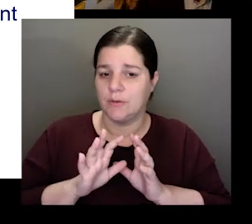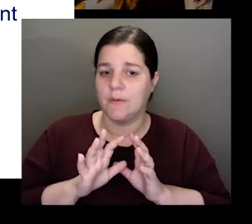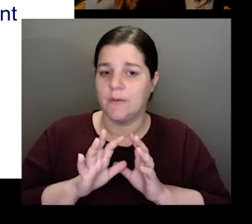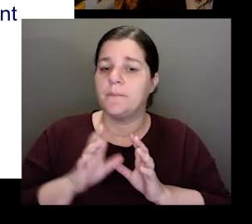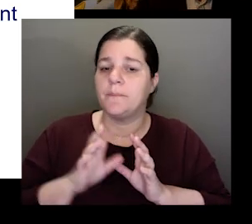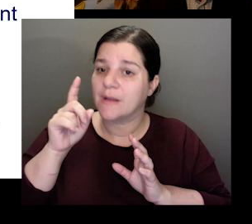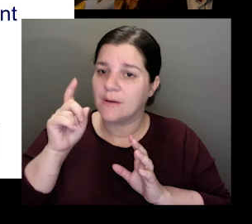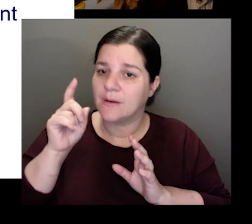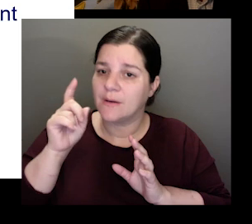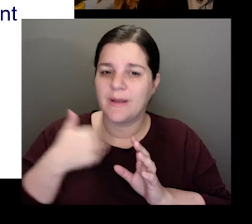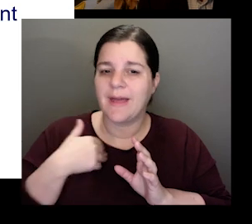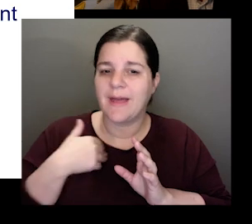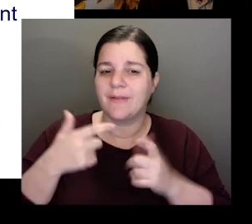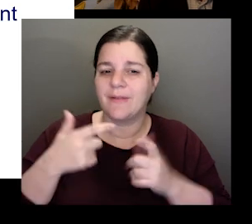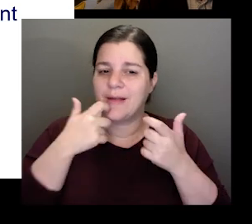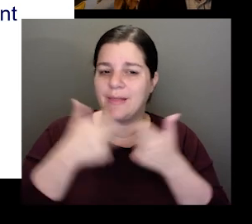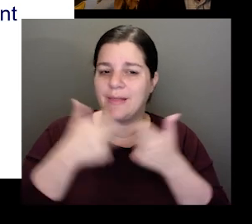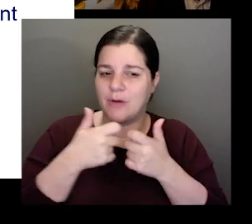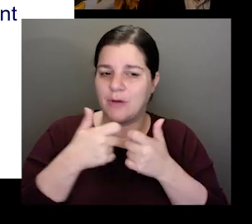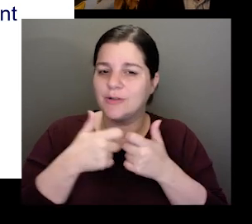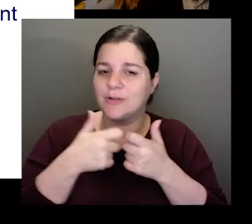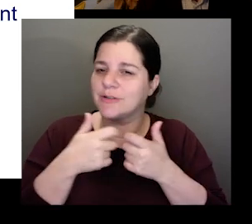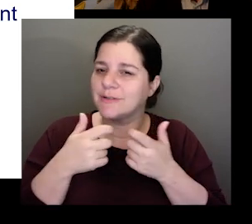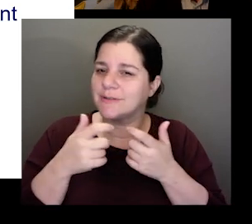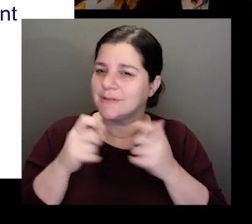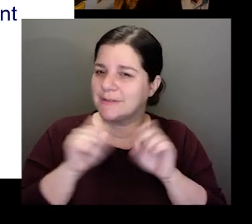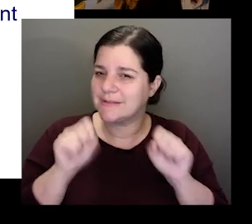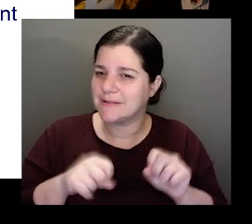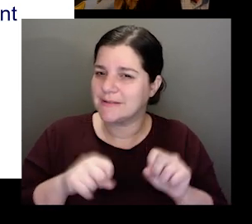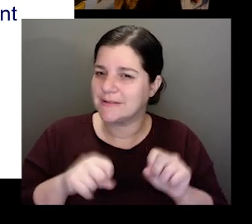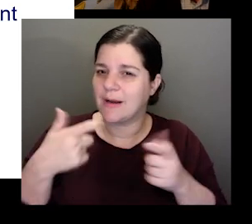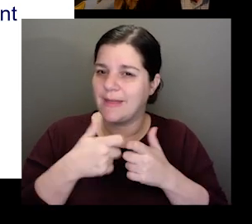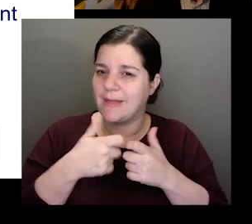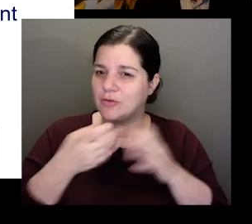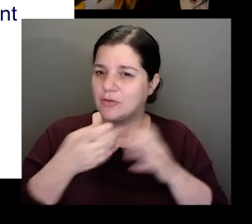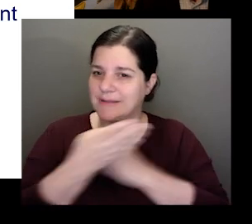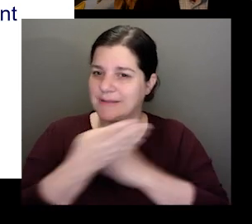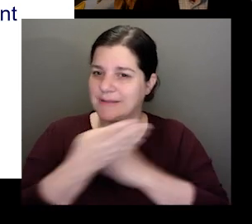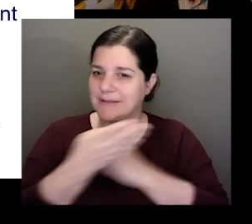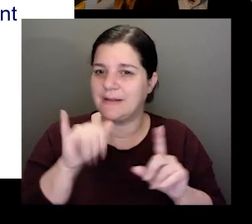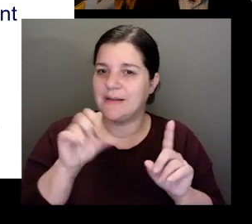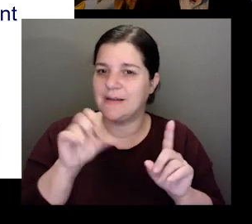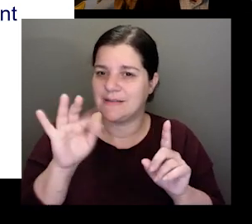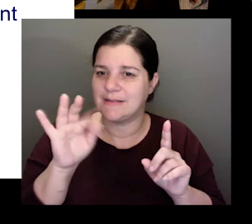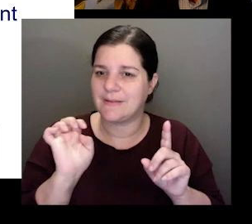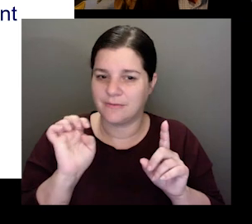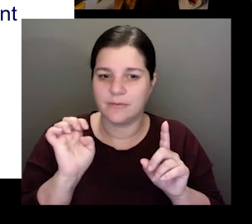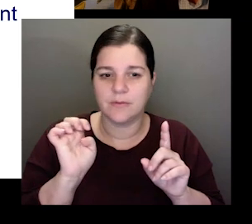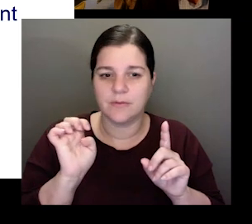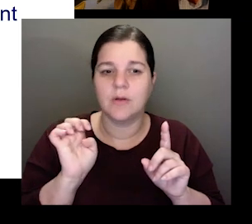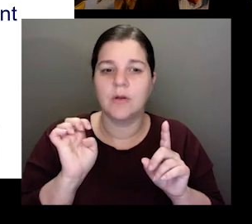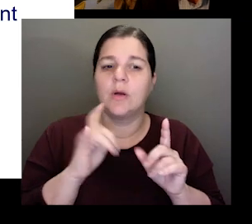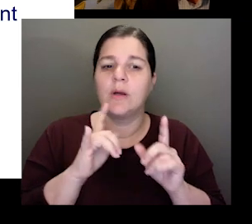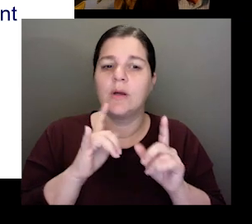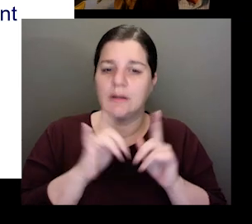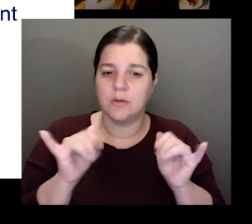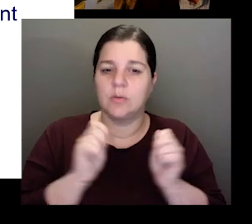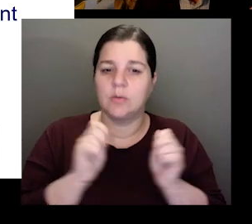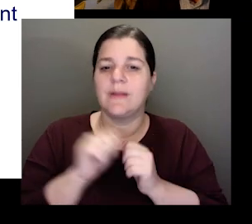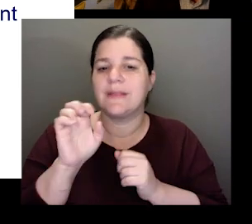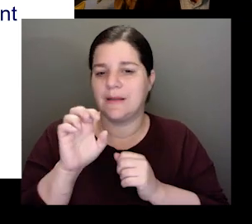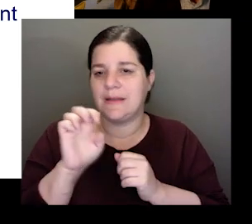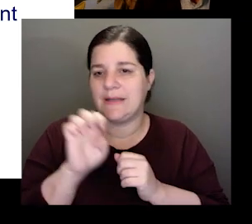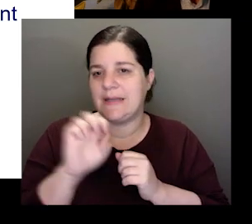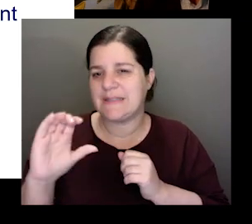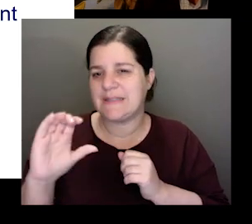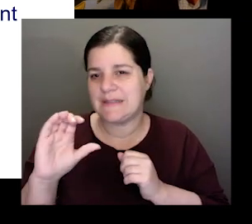PSIMS, where you can electronically submit or upload the SAFE along with the ENC statement